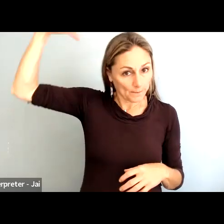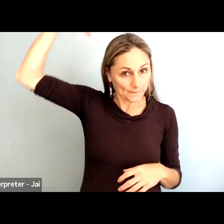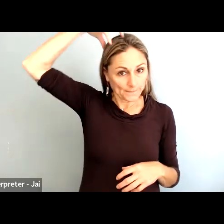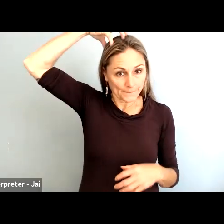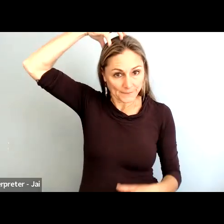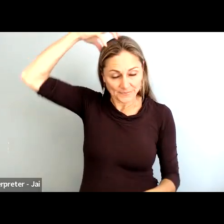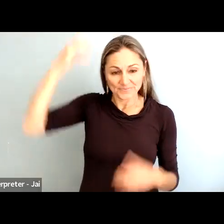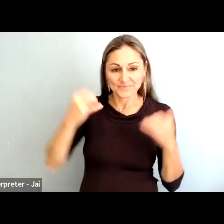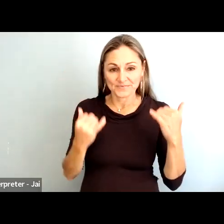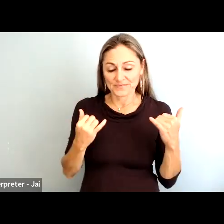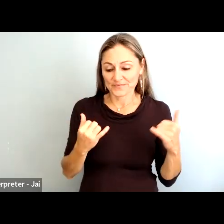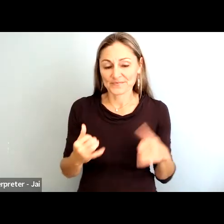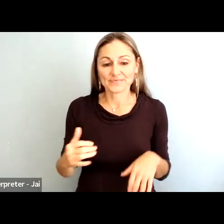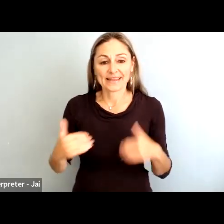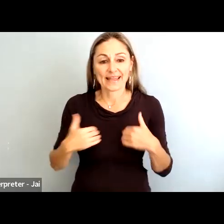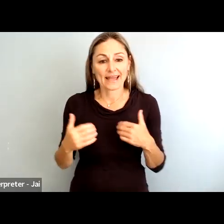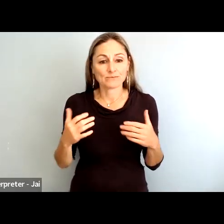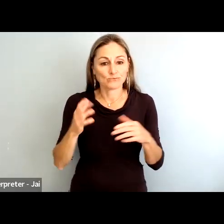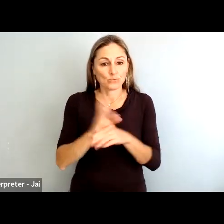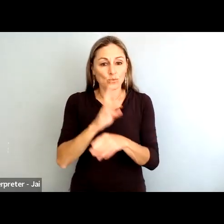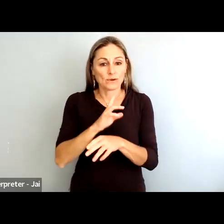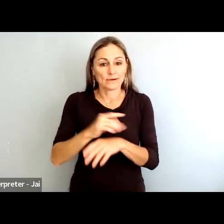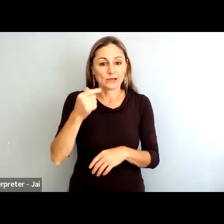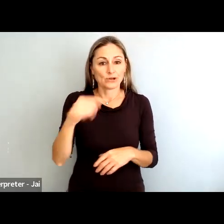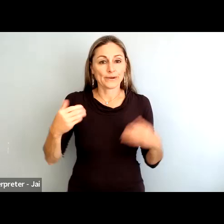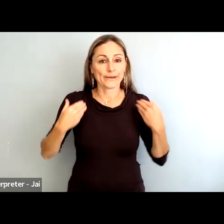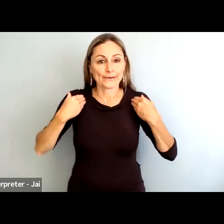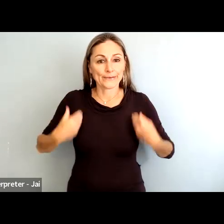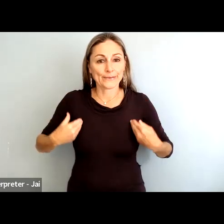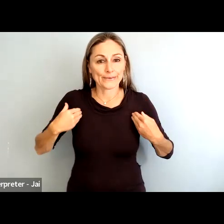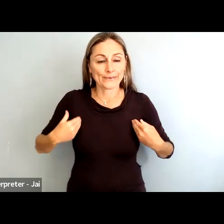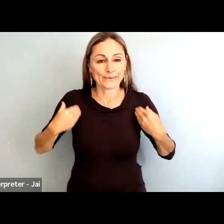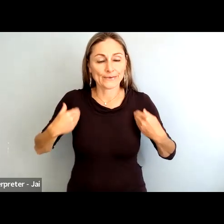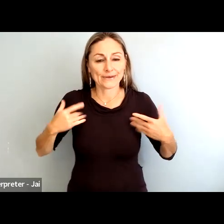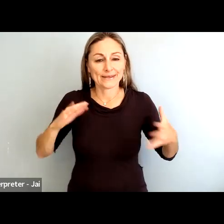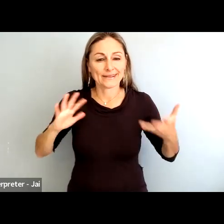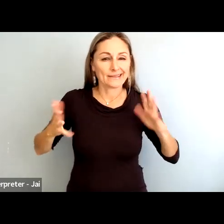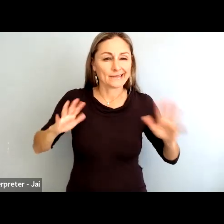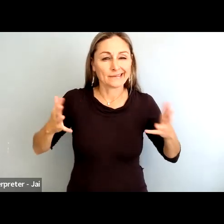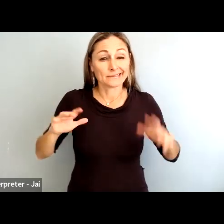now. I have on a green cut off kind of top